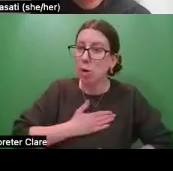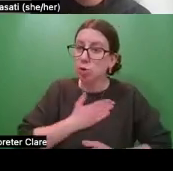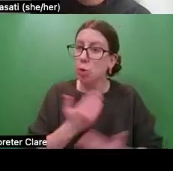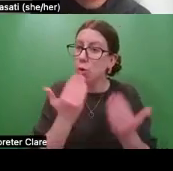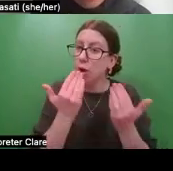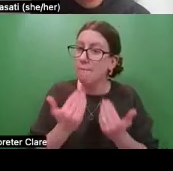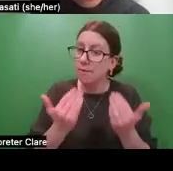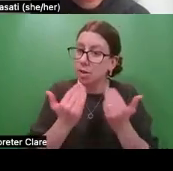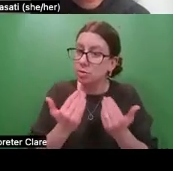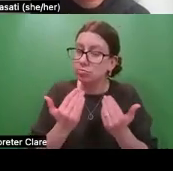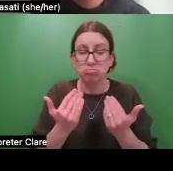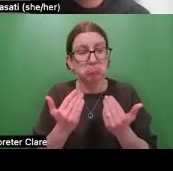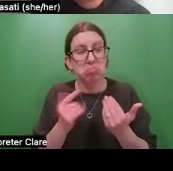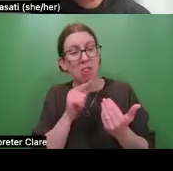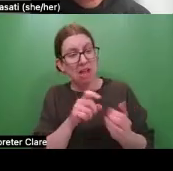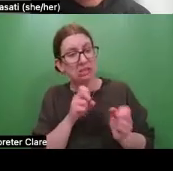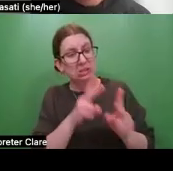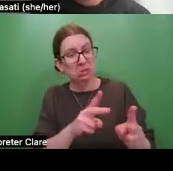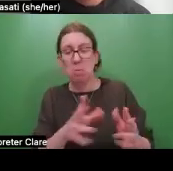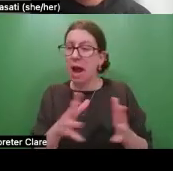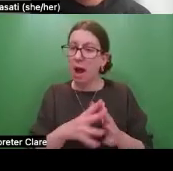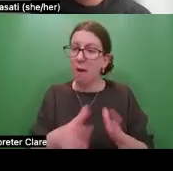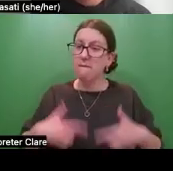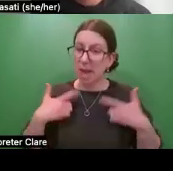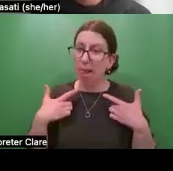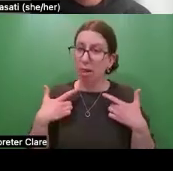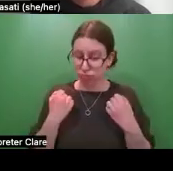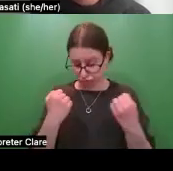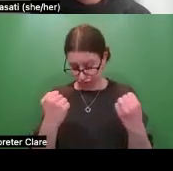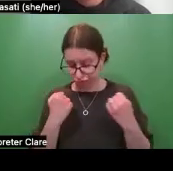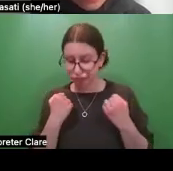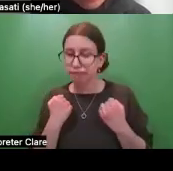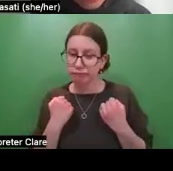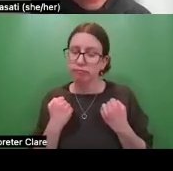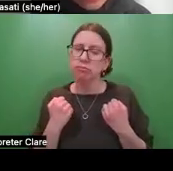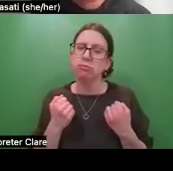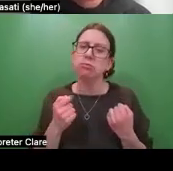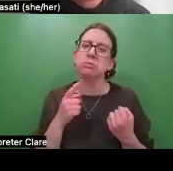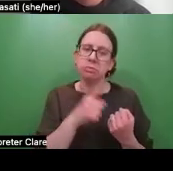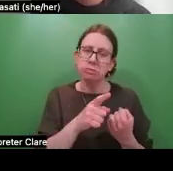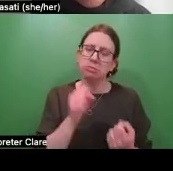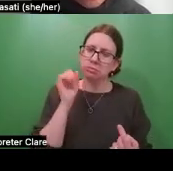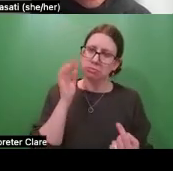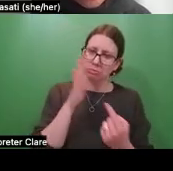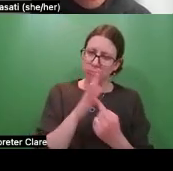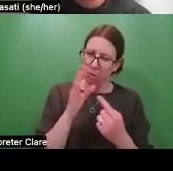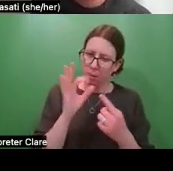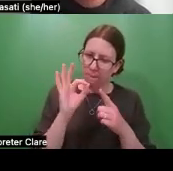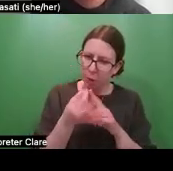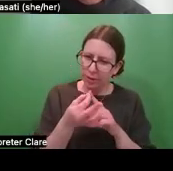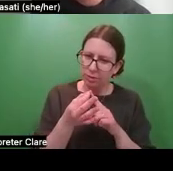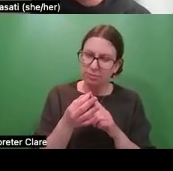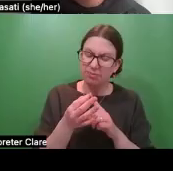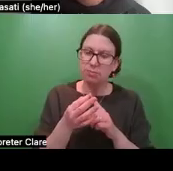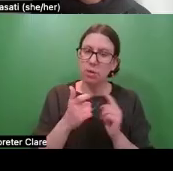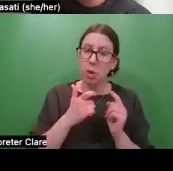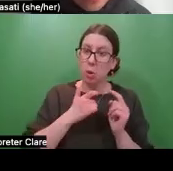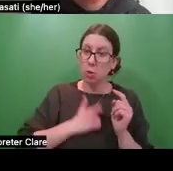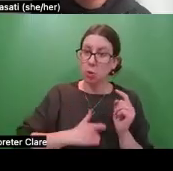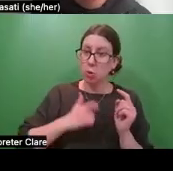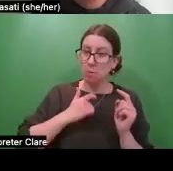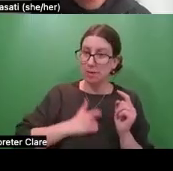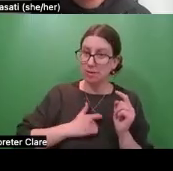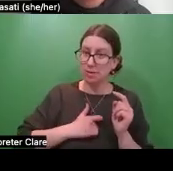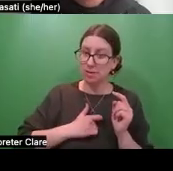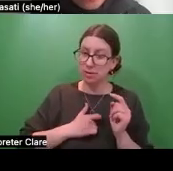or how we feel about the system. And here's the crucial point is that humans are not purely rational